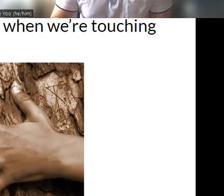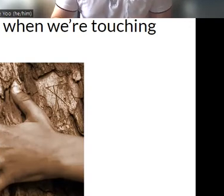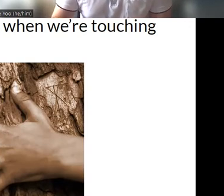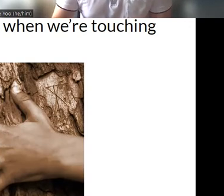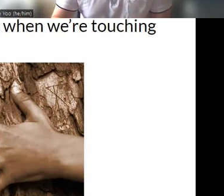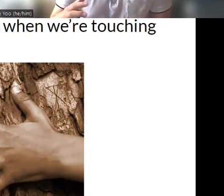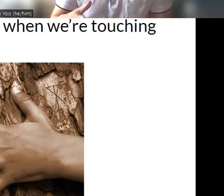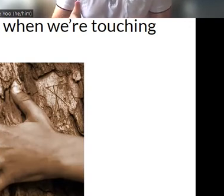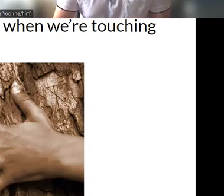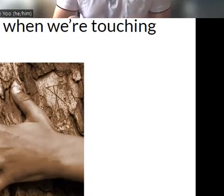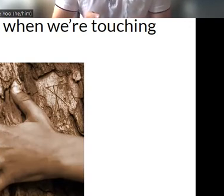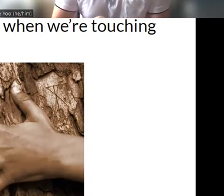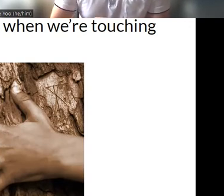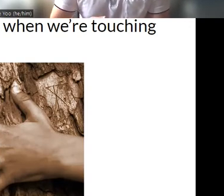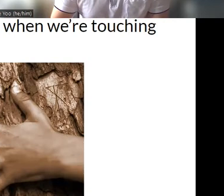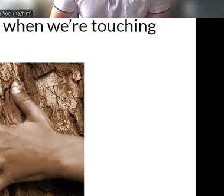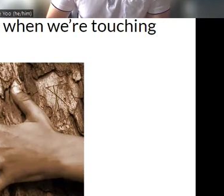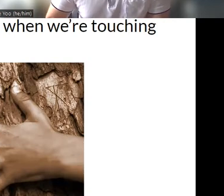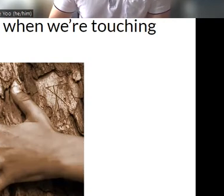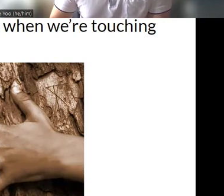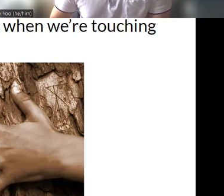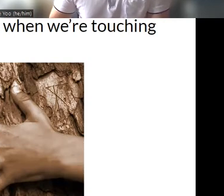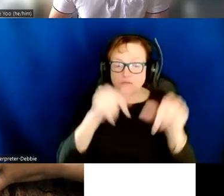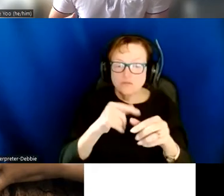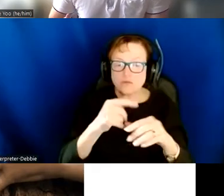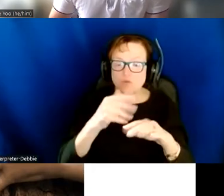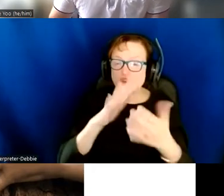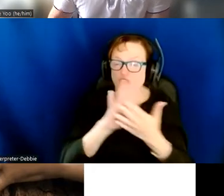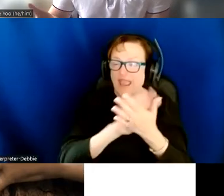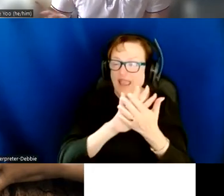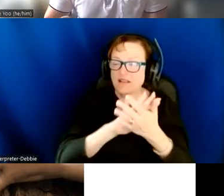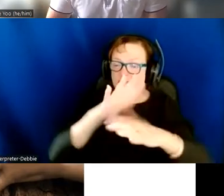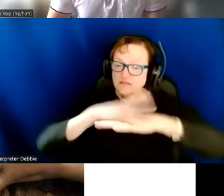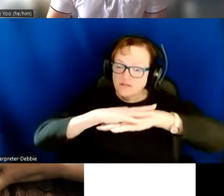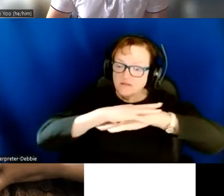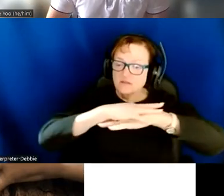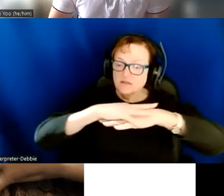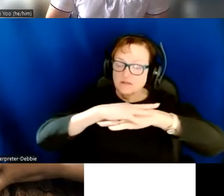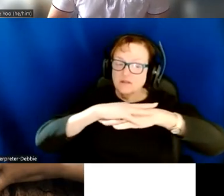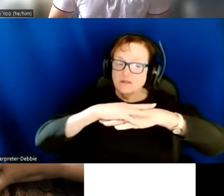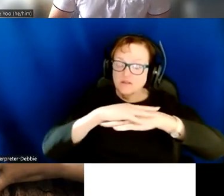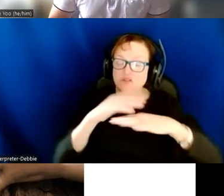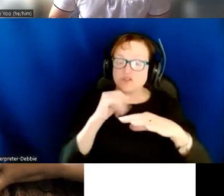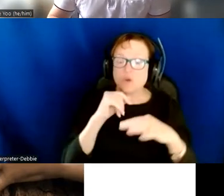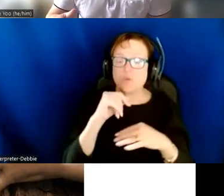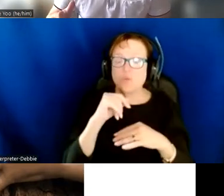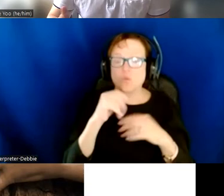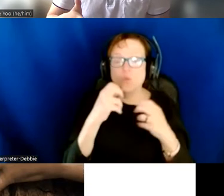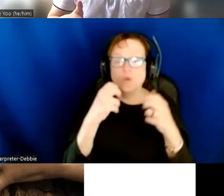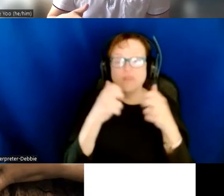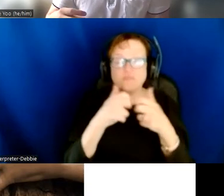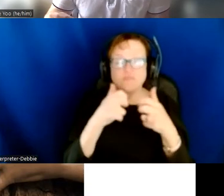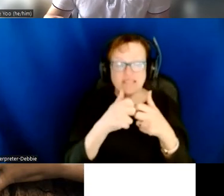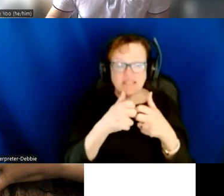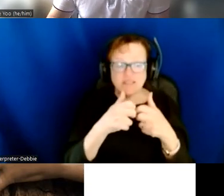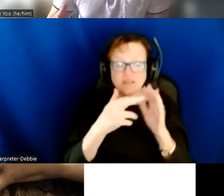and geometry via your hand. Recalling the middle school physics, when you touch and press an object,